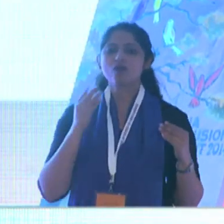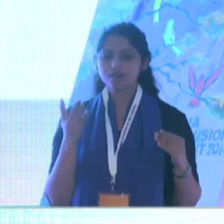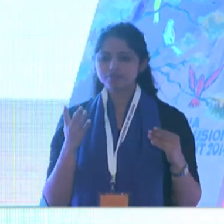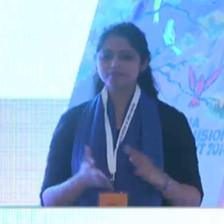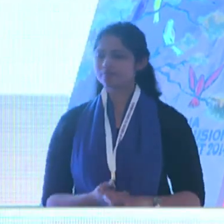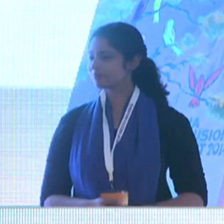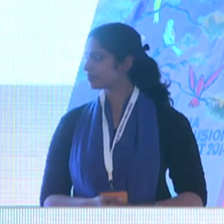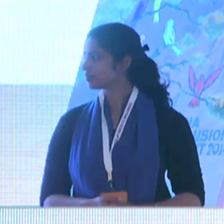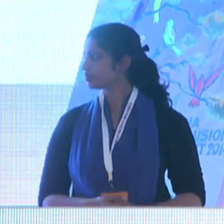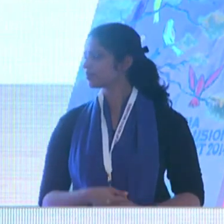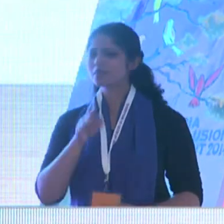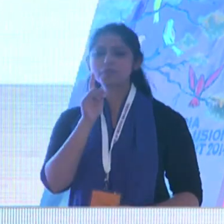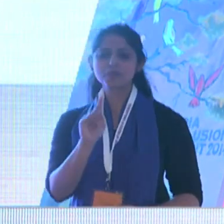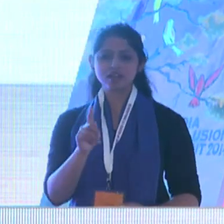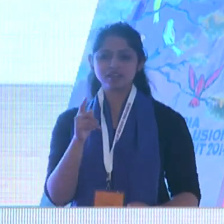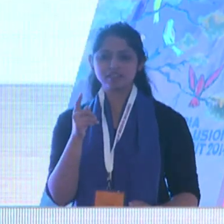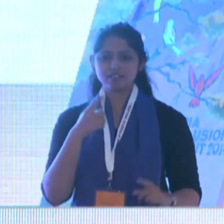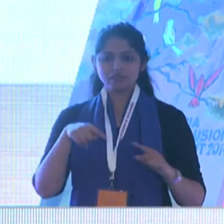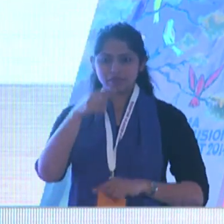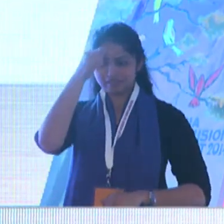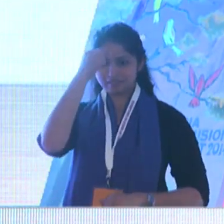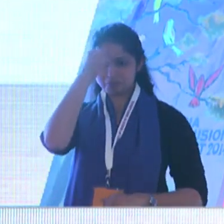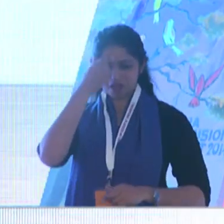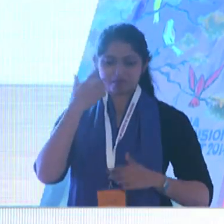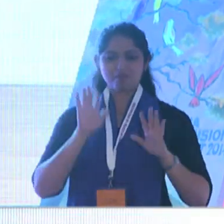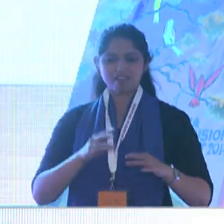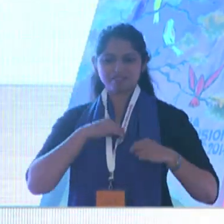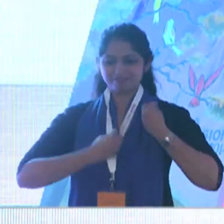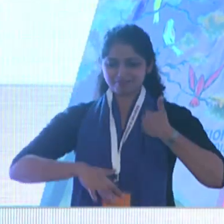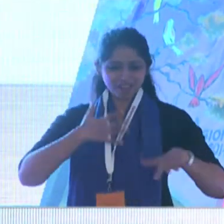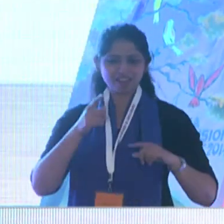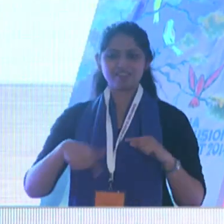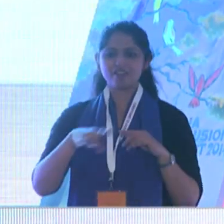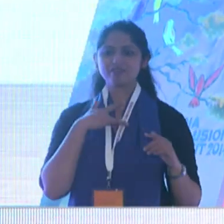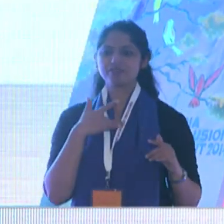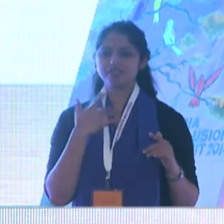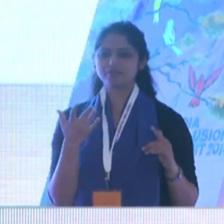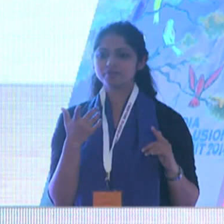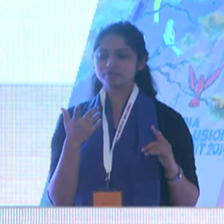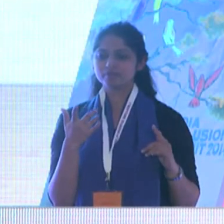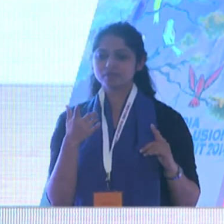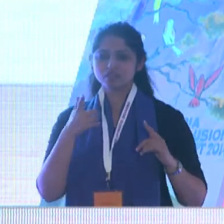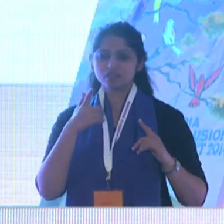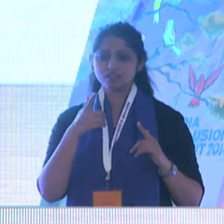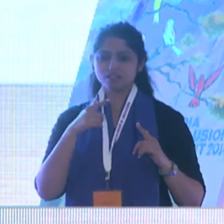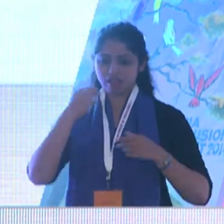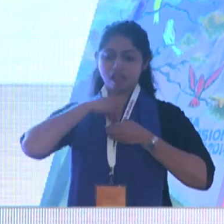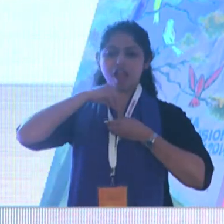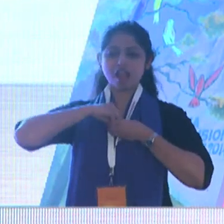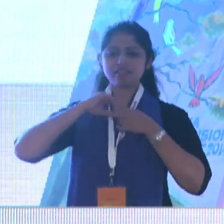But when you suffer, I feel it also takes you to your spiritual